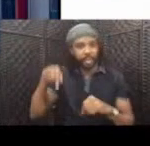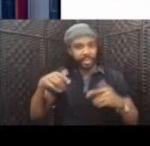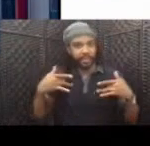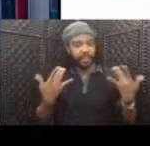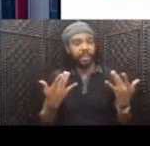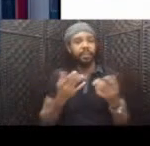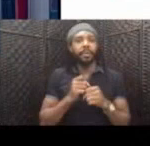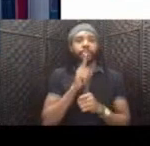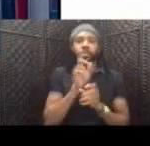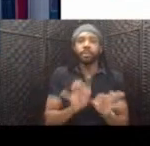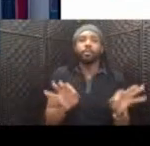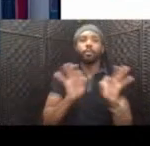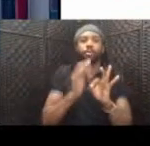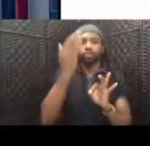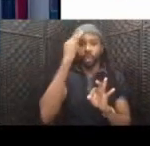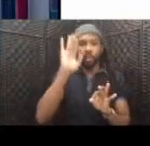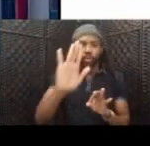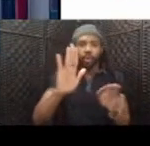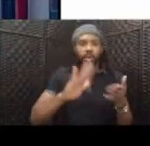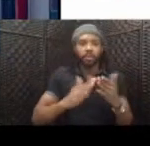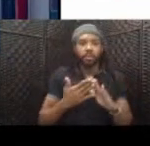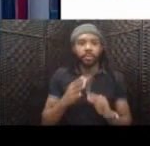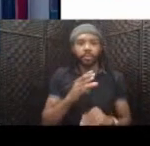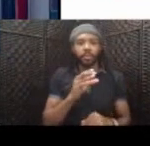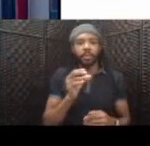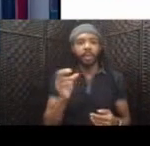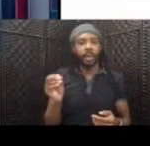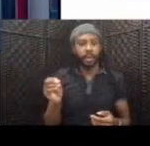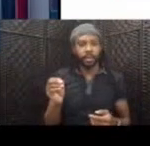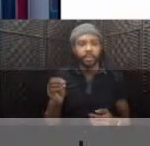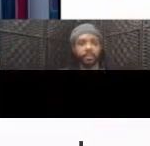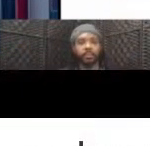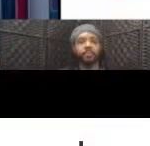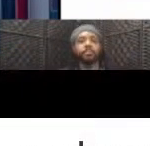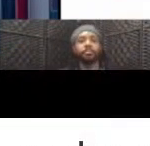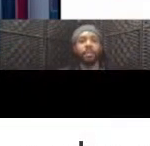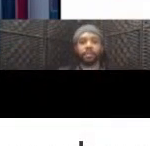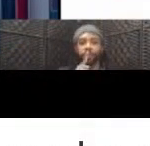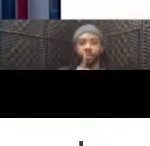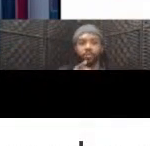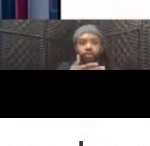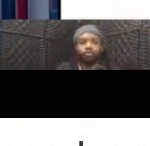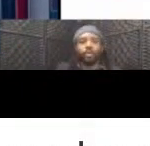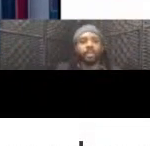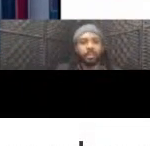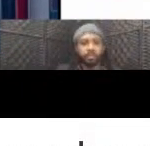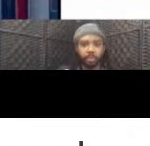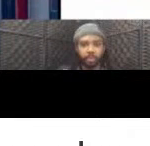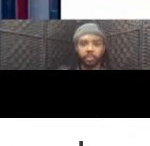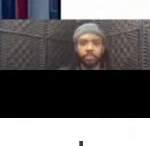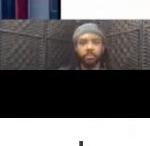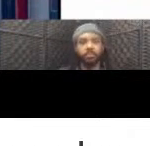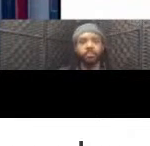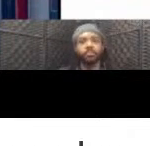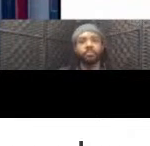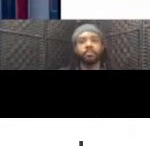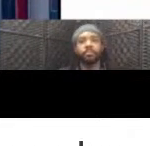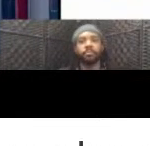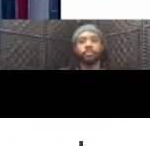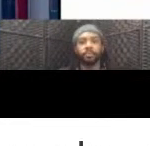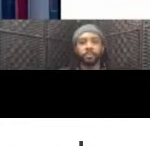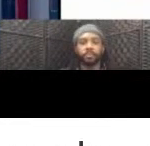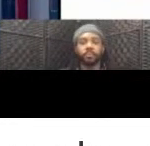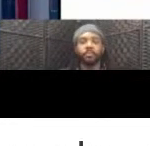community and what are the ways in which people will learn about you and they'll trust you as someone who is one of their own